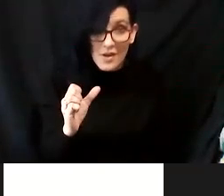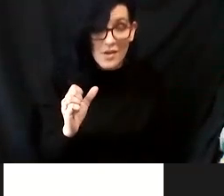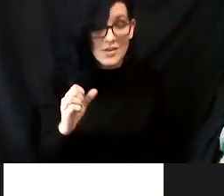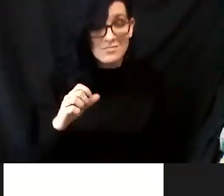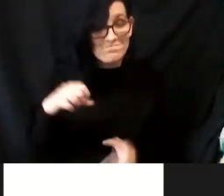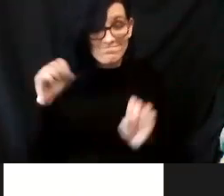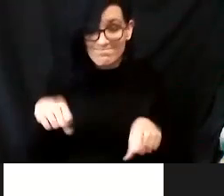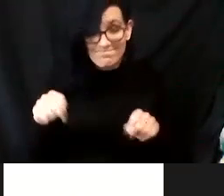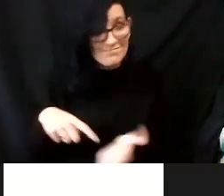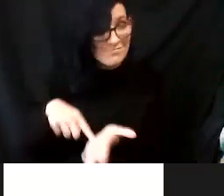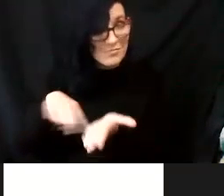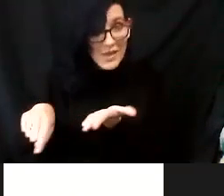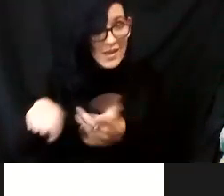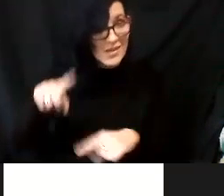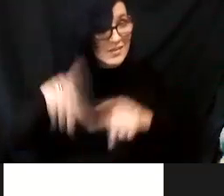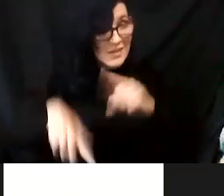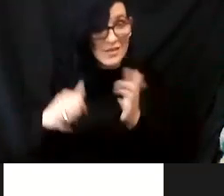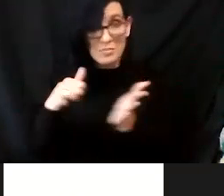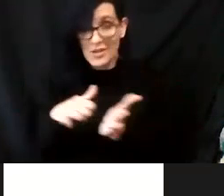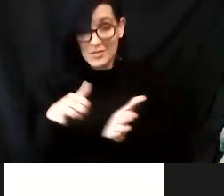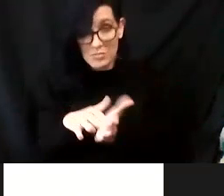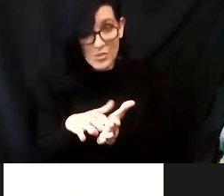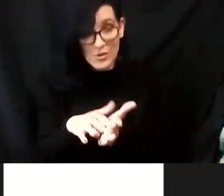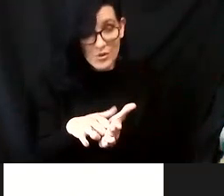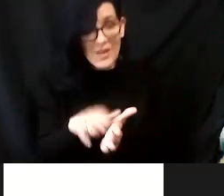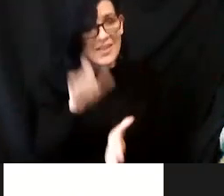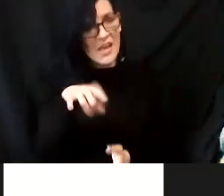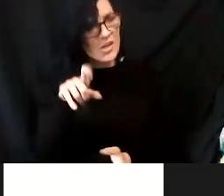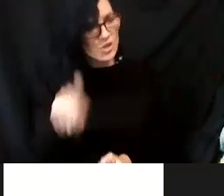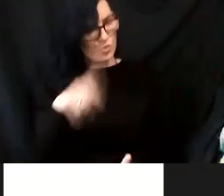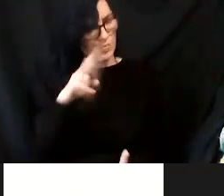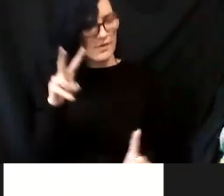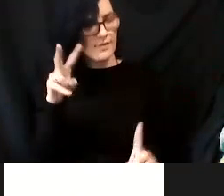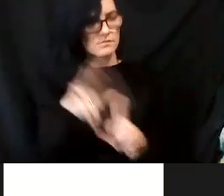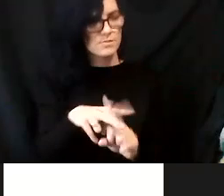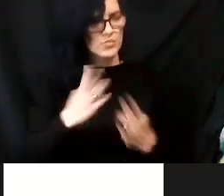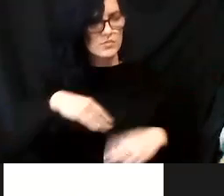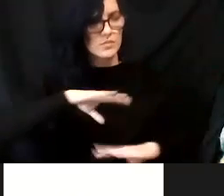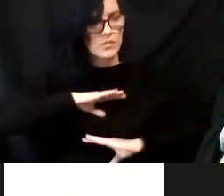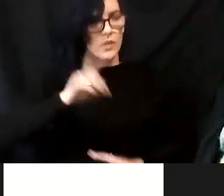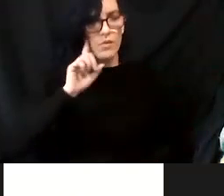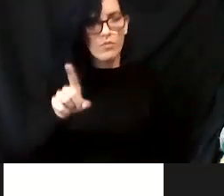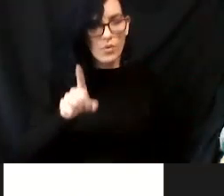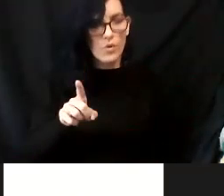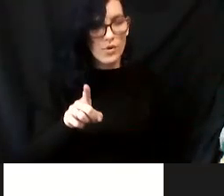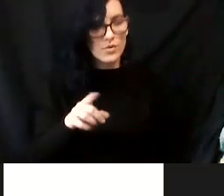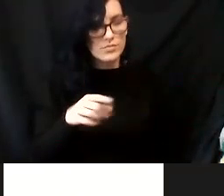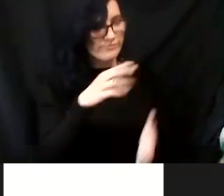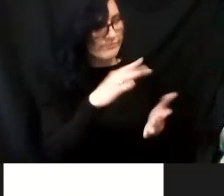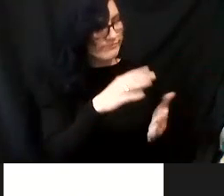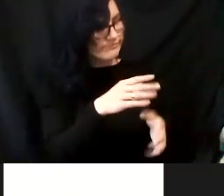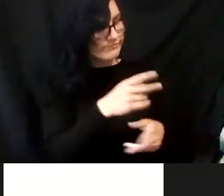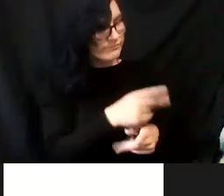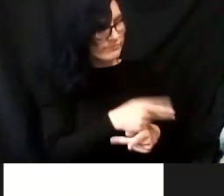anybody is working towards that and getting their loans forgiven in that way. So